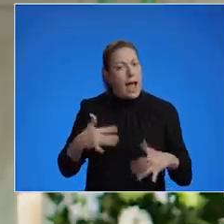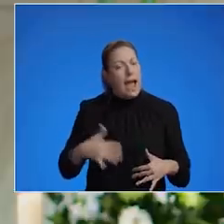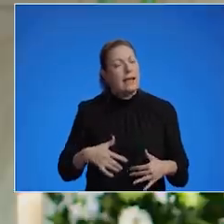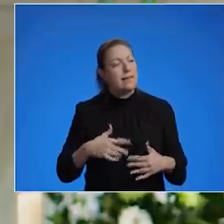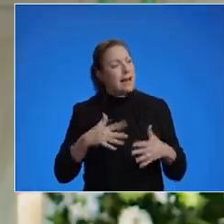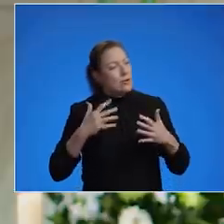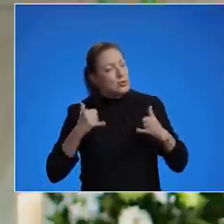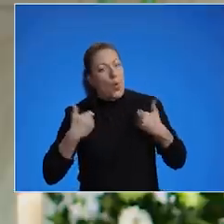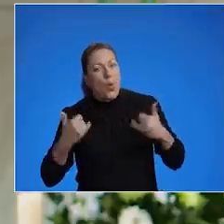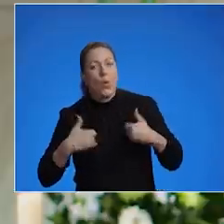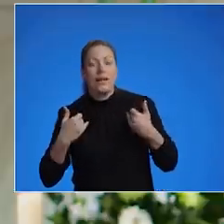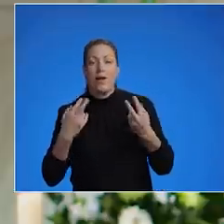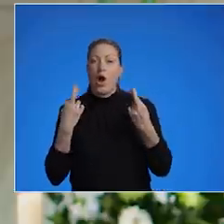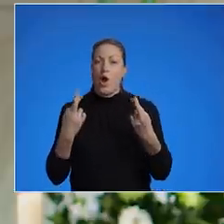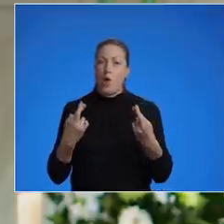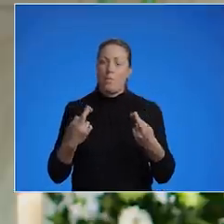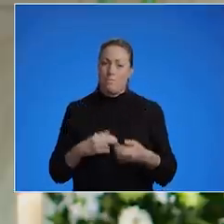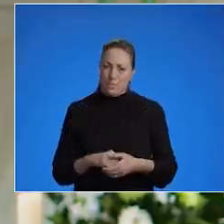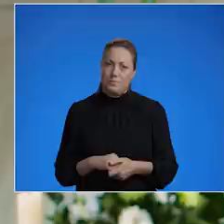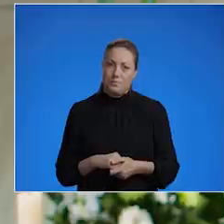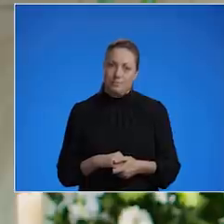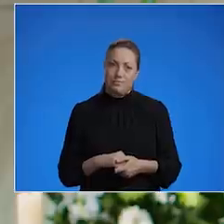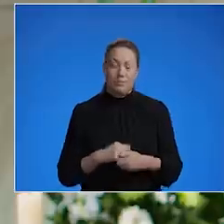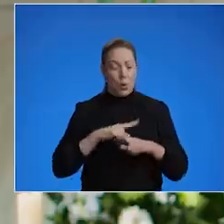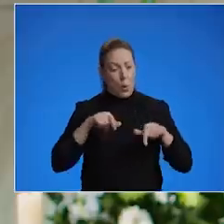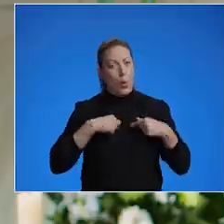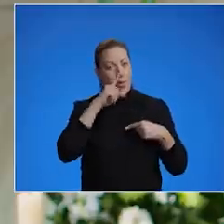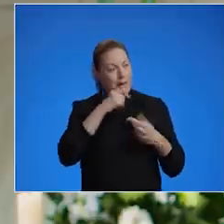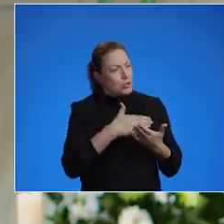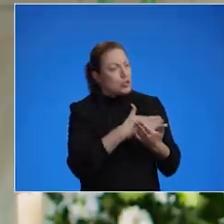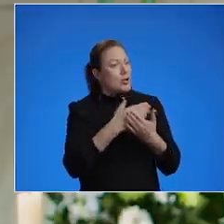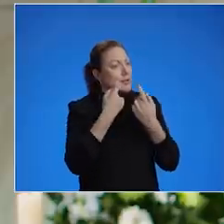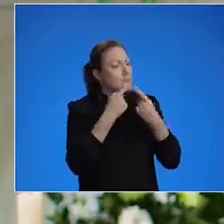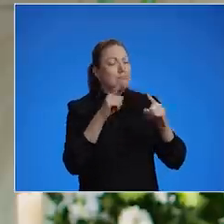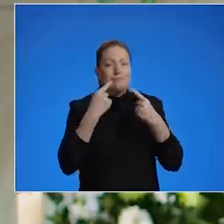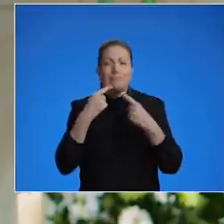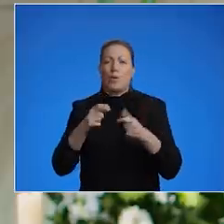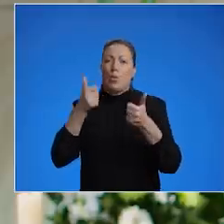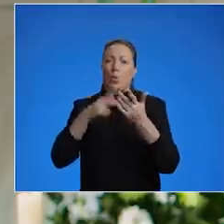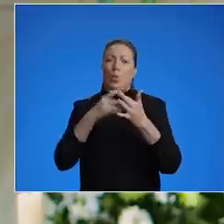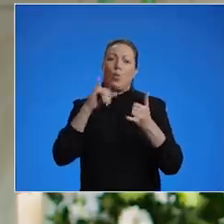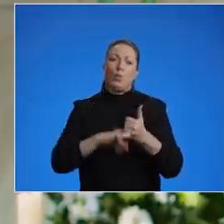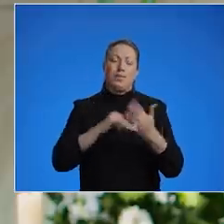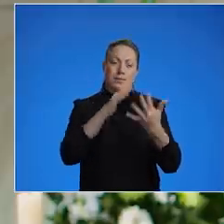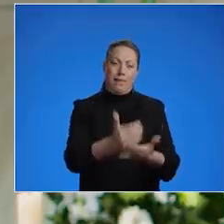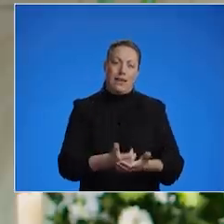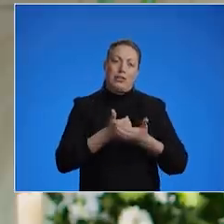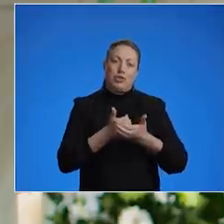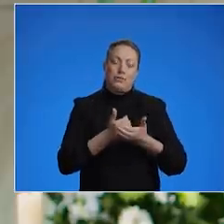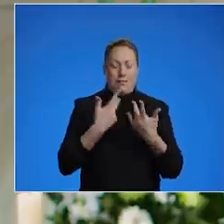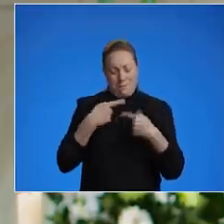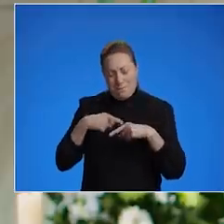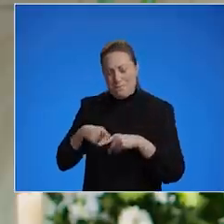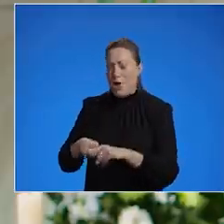their joy and hope. We may faithfully bring them the good news of salvation and go forward with